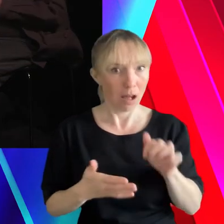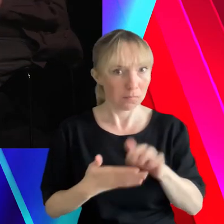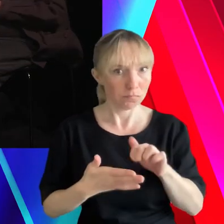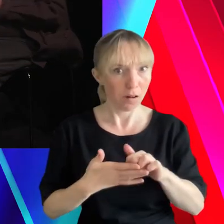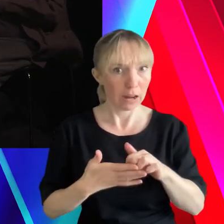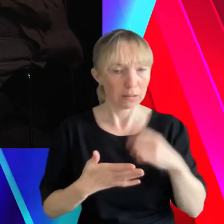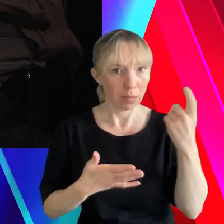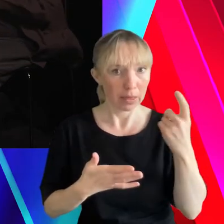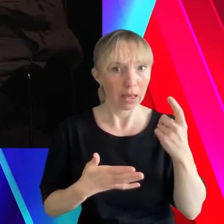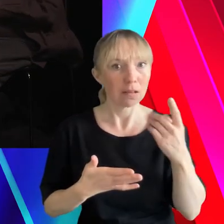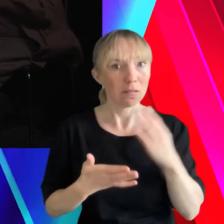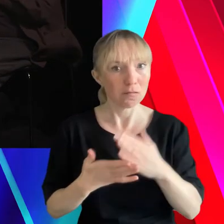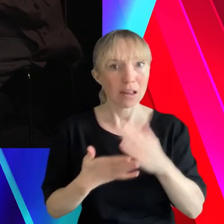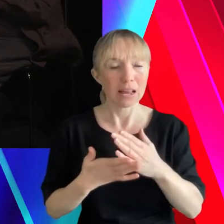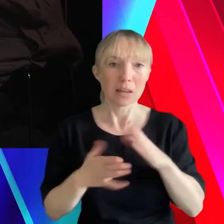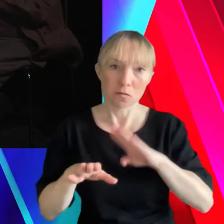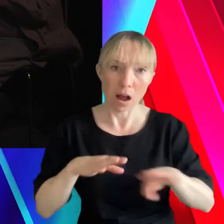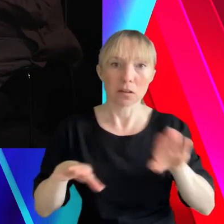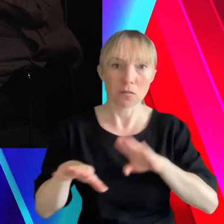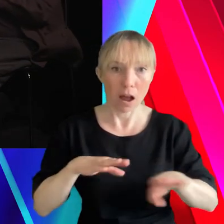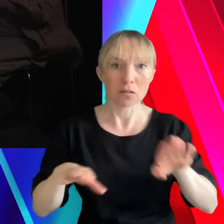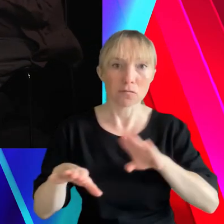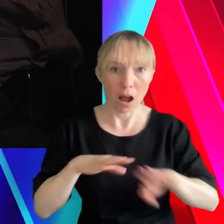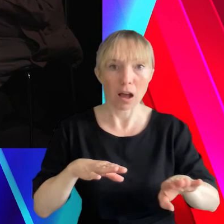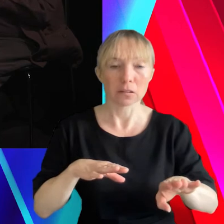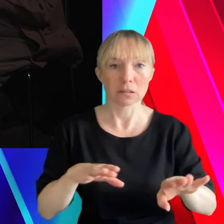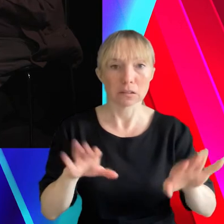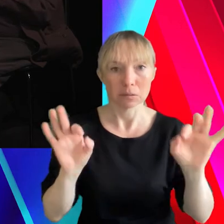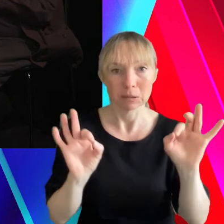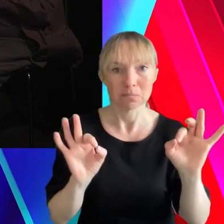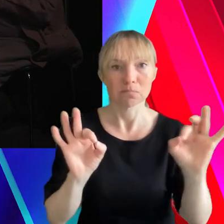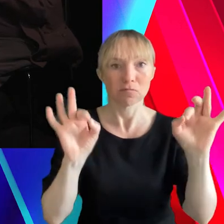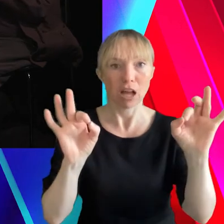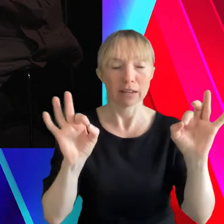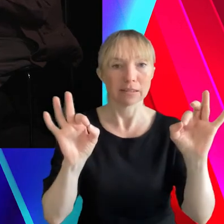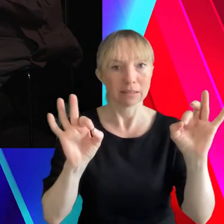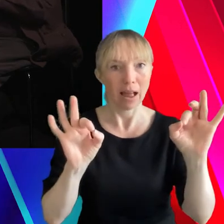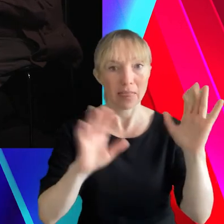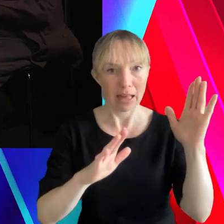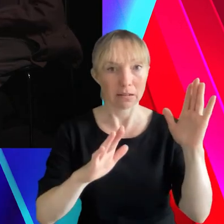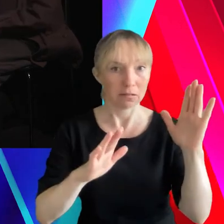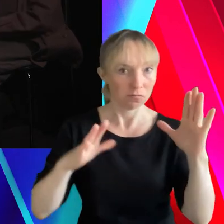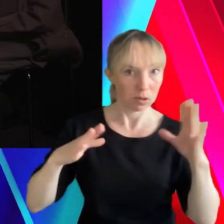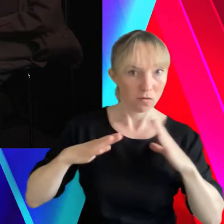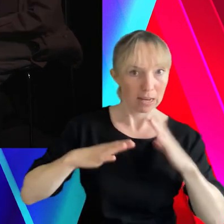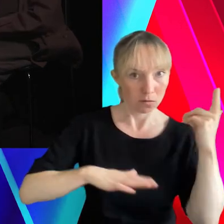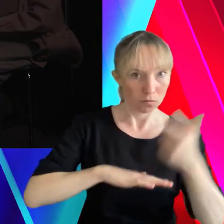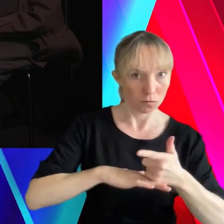thinking, presumably, that you really, really simply rehearse and rehearse and rehearse and get it precise and then shoot it. Is that